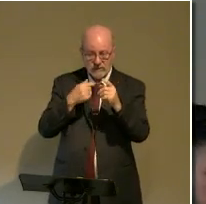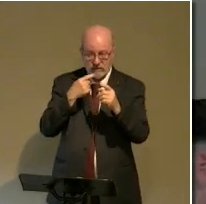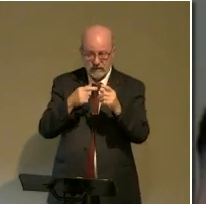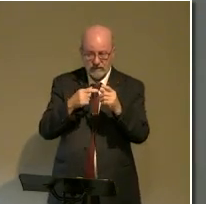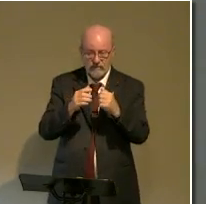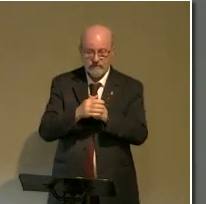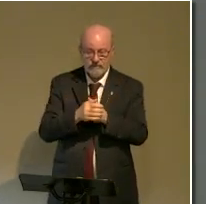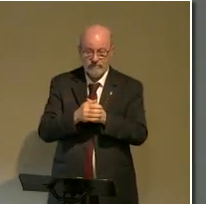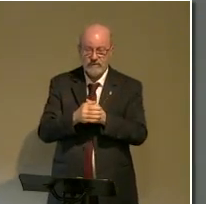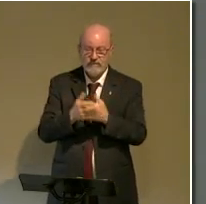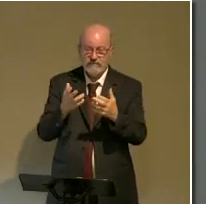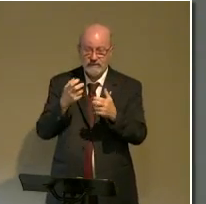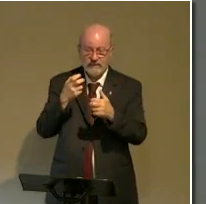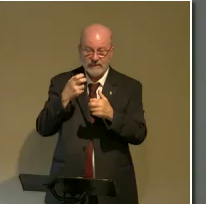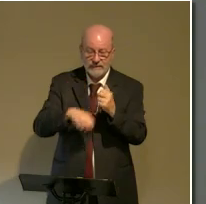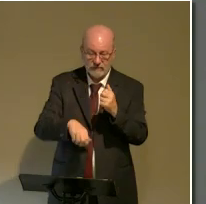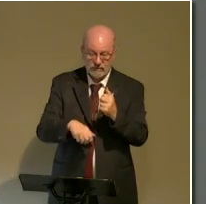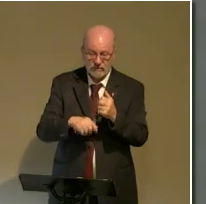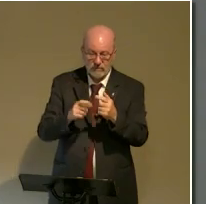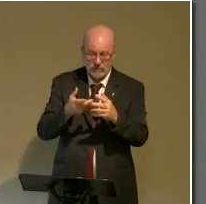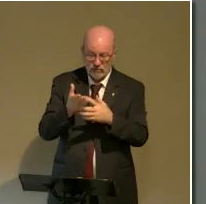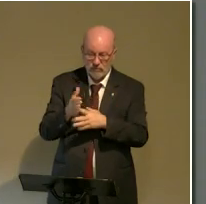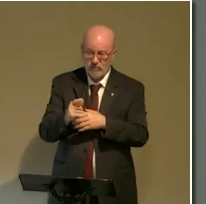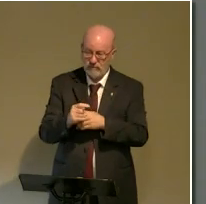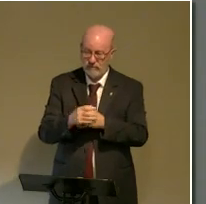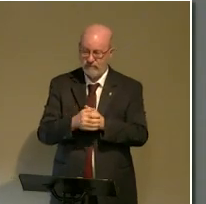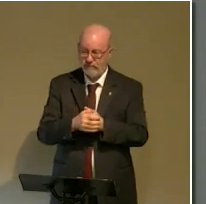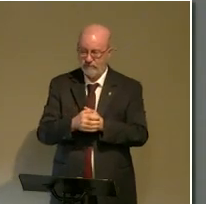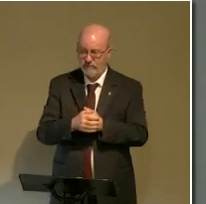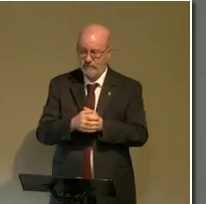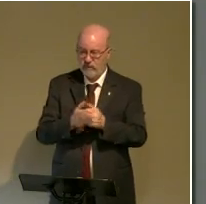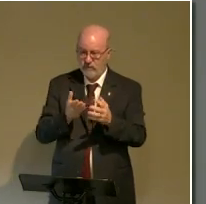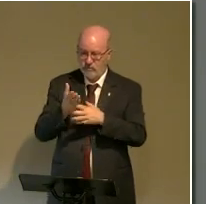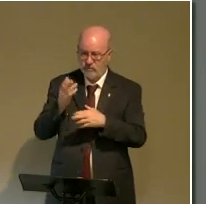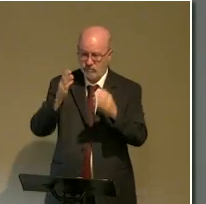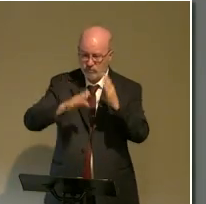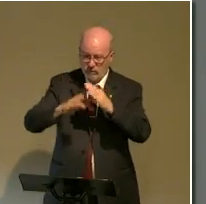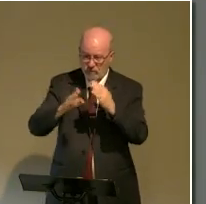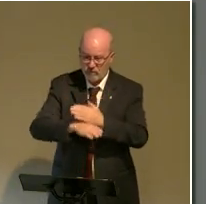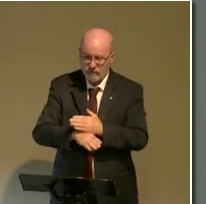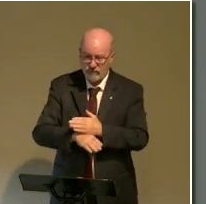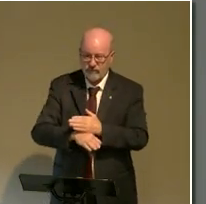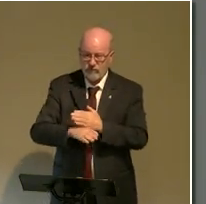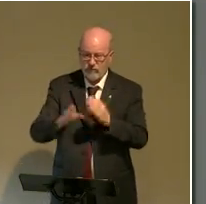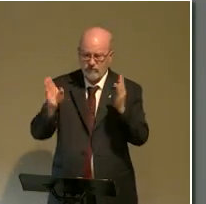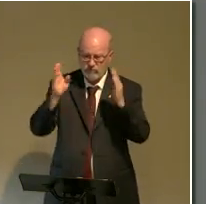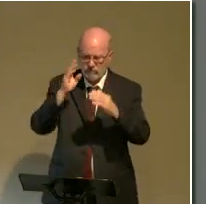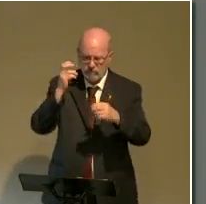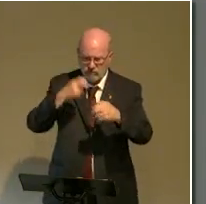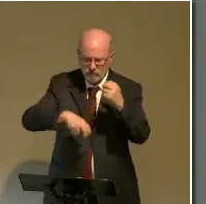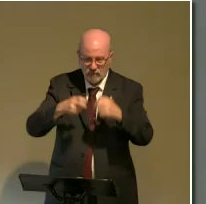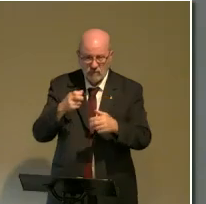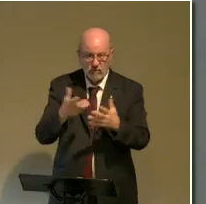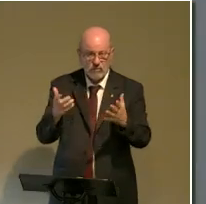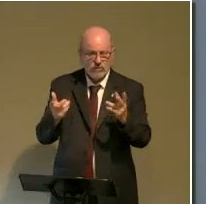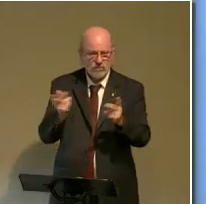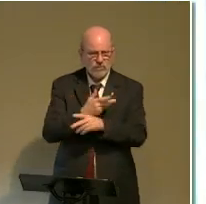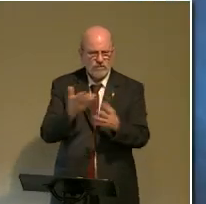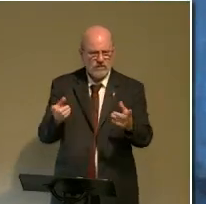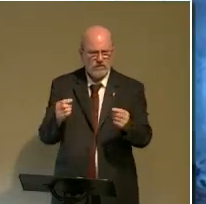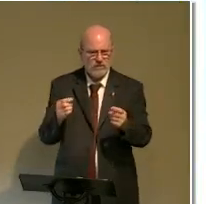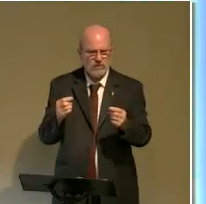it. Very different than when you're going through it, okay? We go through trials. We go through tribulations. Do you know what the worst thing you can